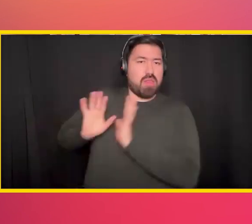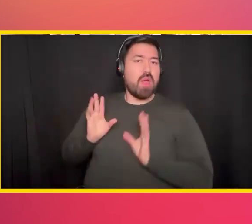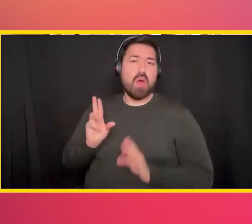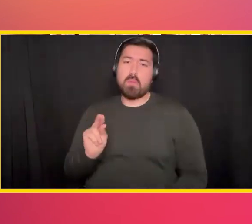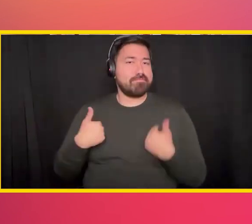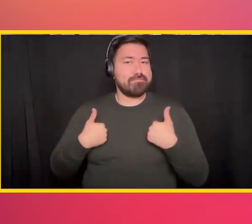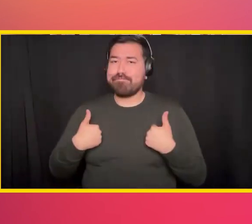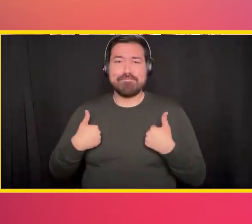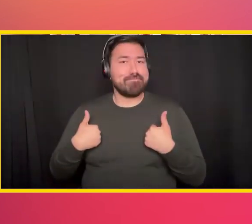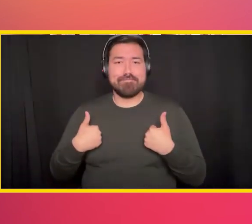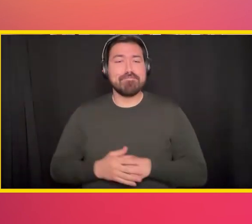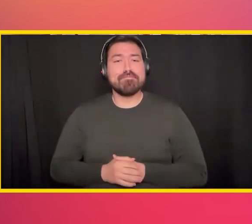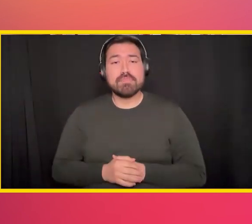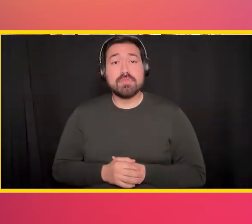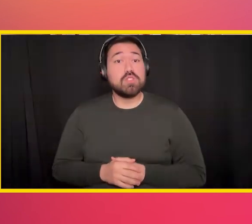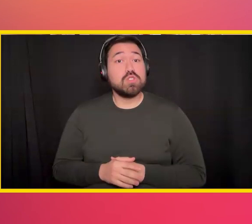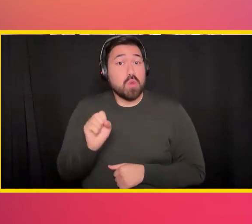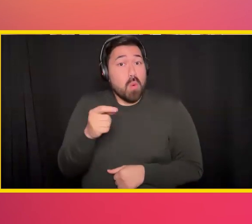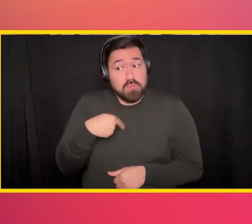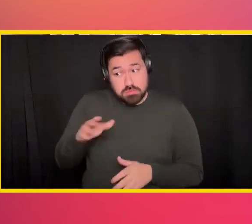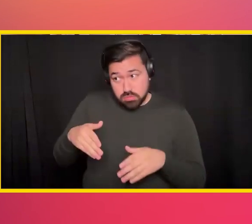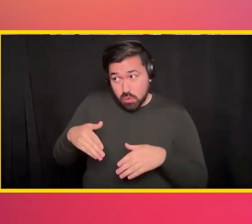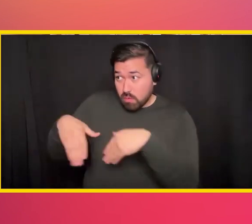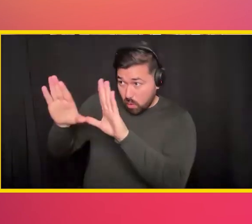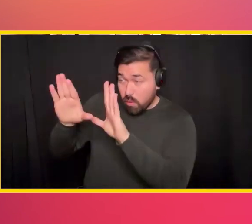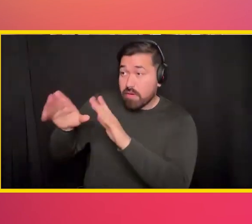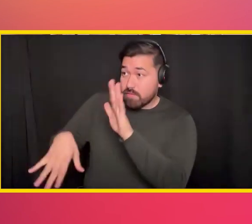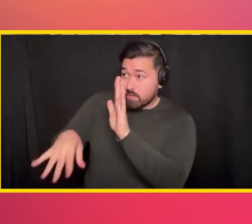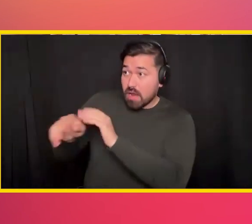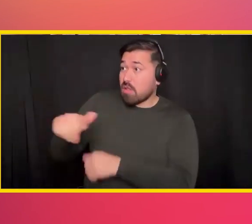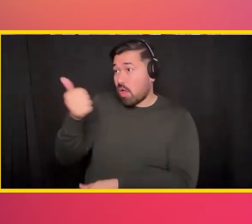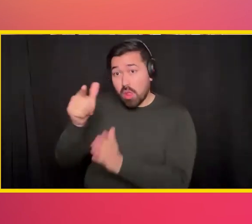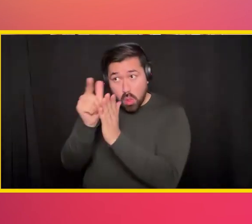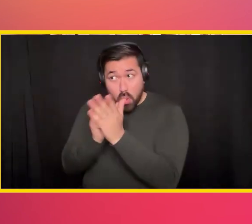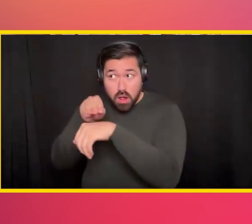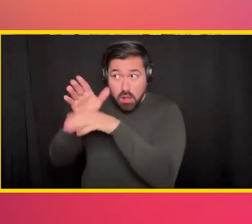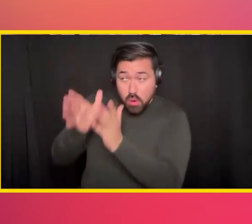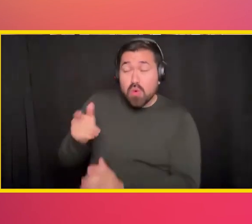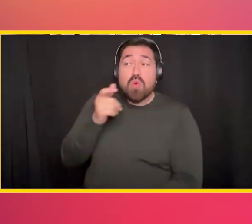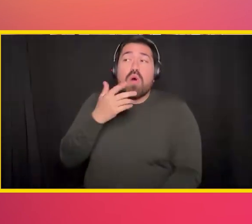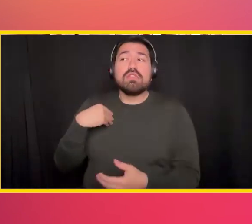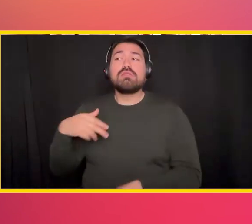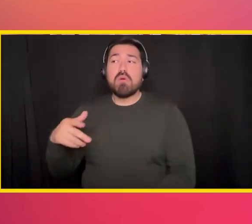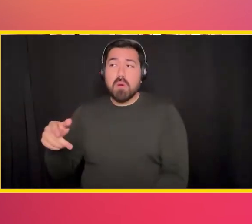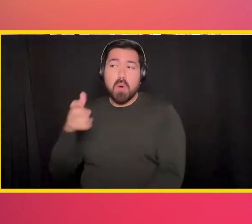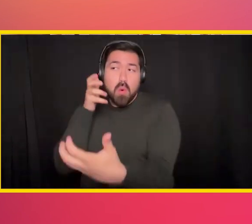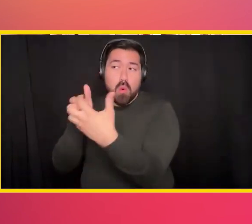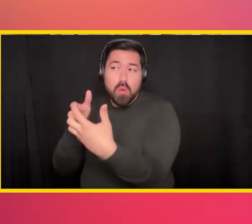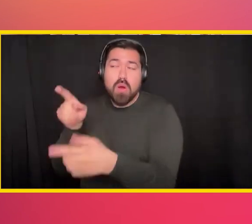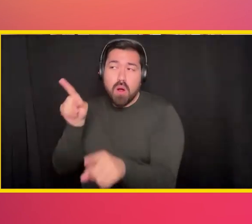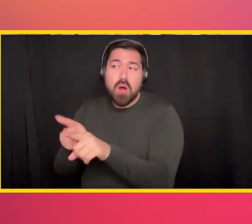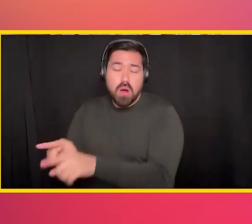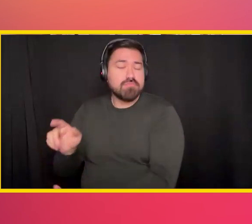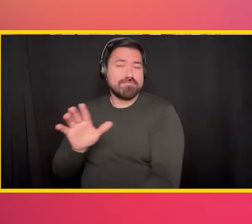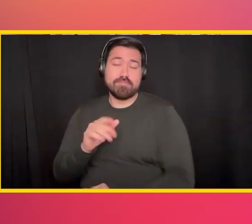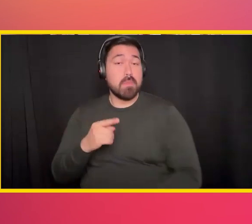that. So go find, go pay a lawyer that will tell you what you want to hear, but that's just not me. I don't know if it